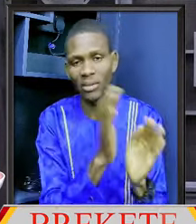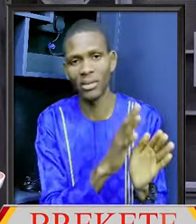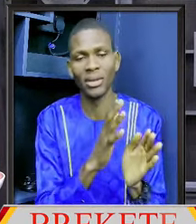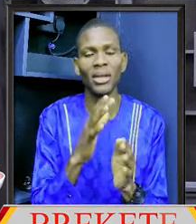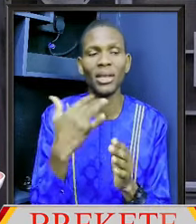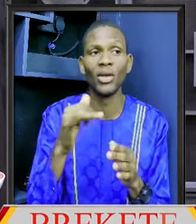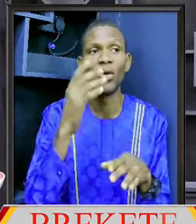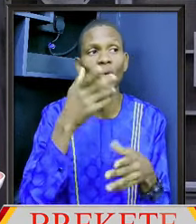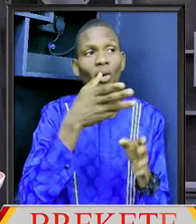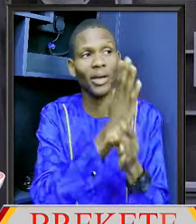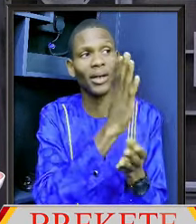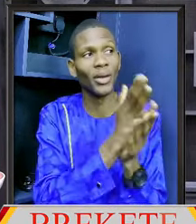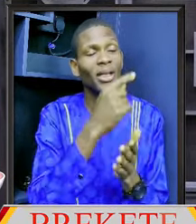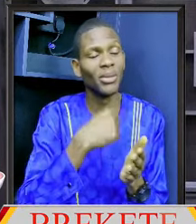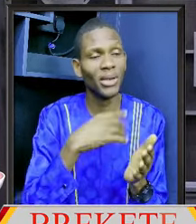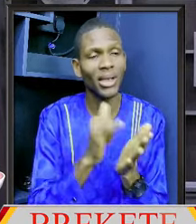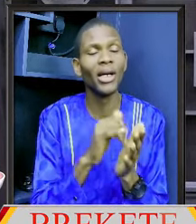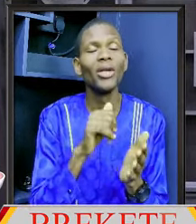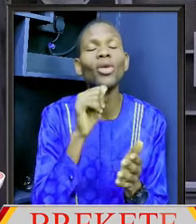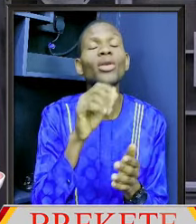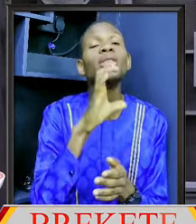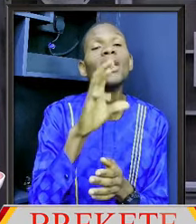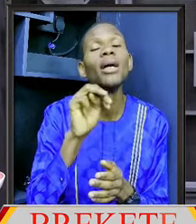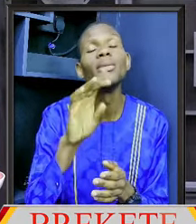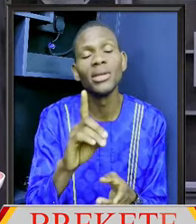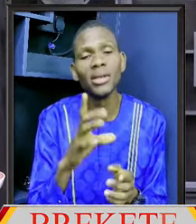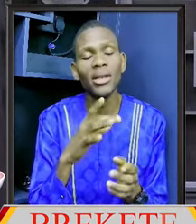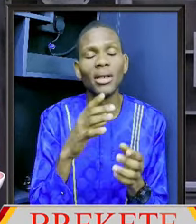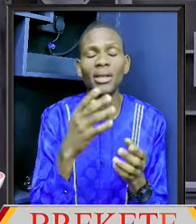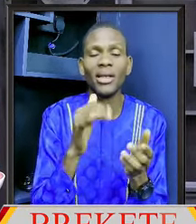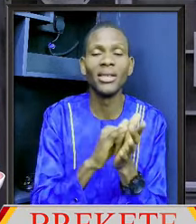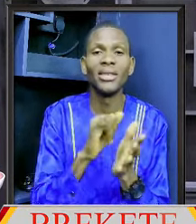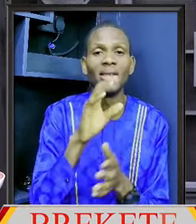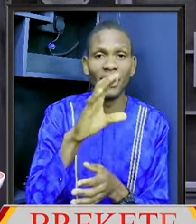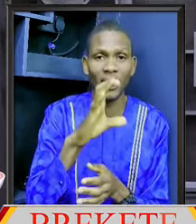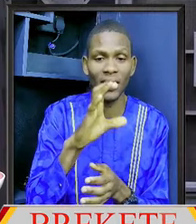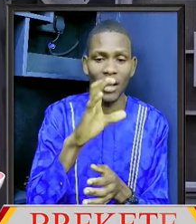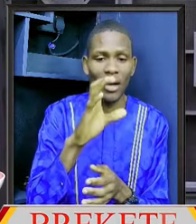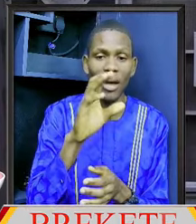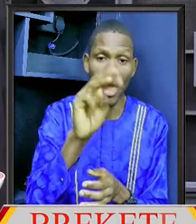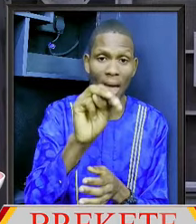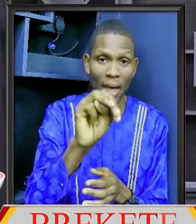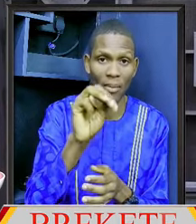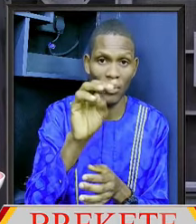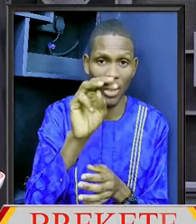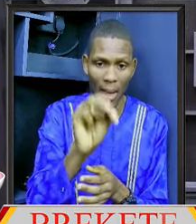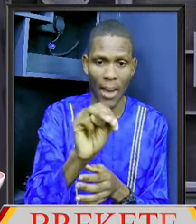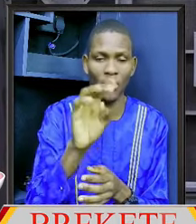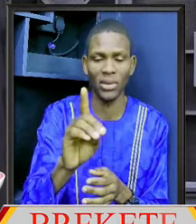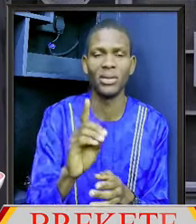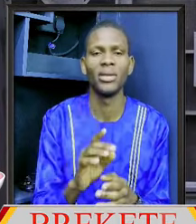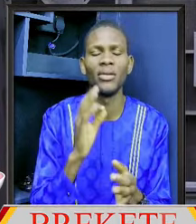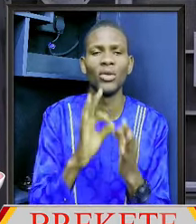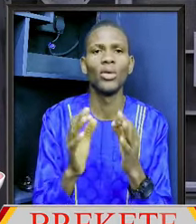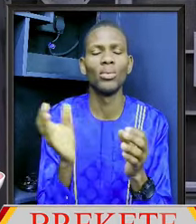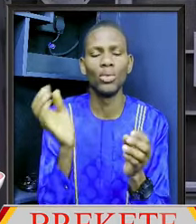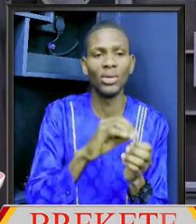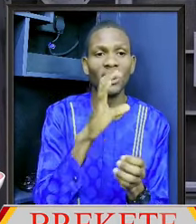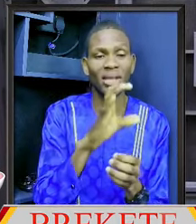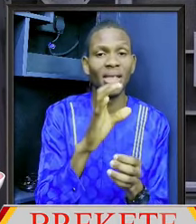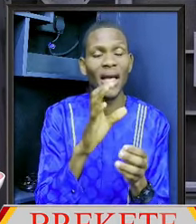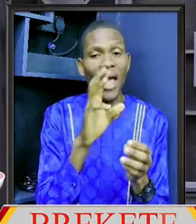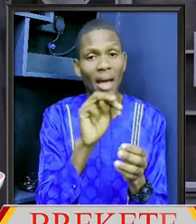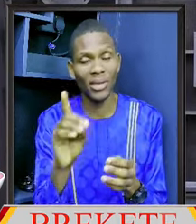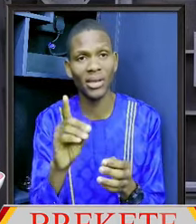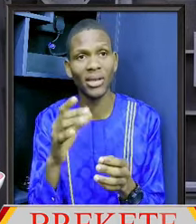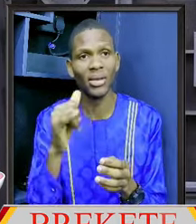like 3-4 times, say no be CMD na MD. Okay, MD, medical director. But if you put CMD, they go no say